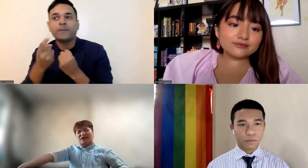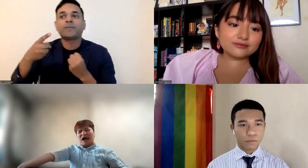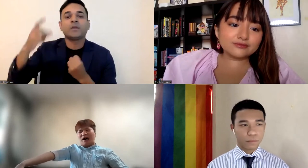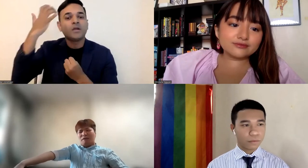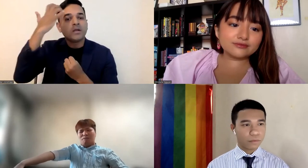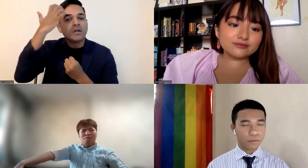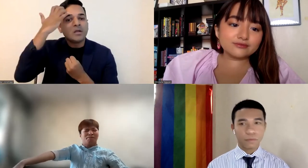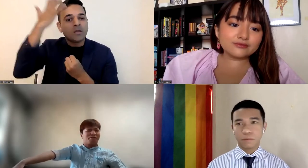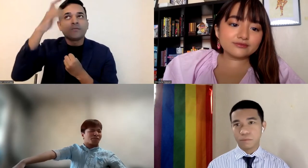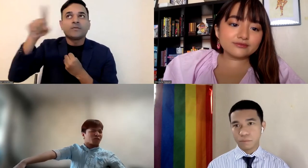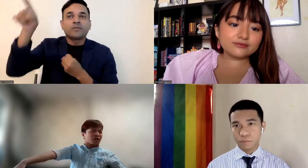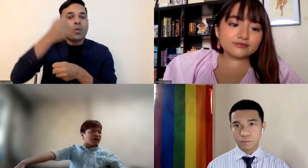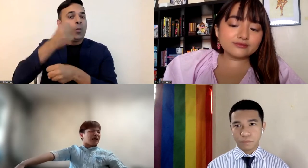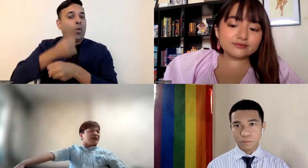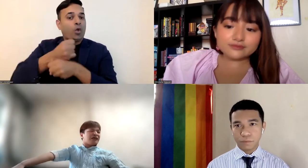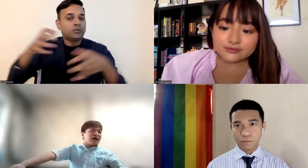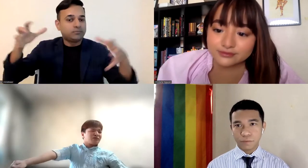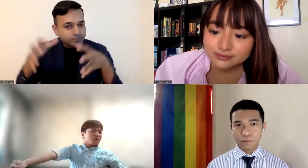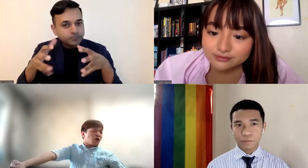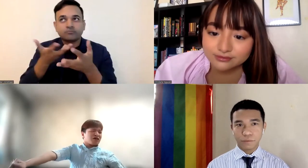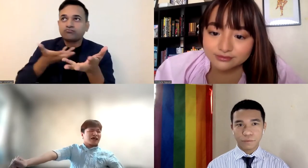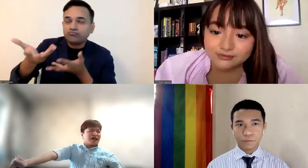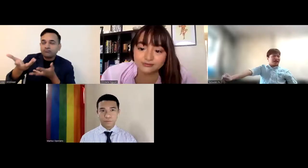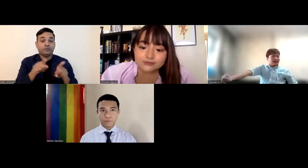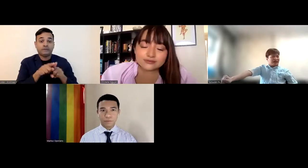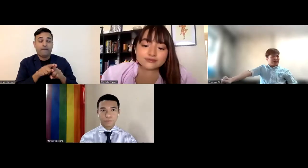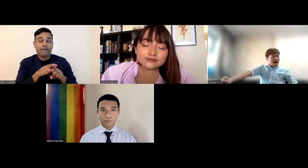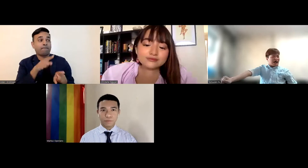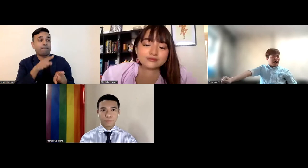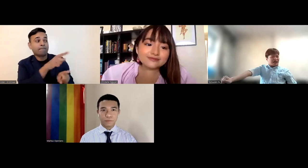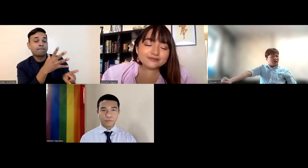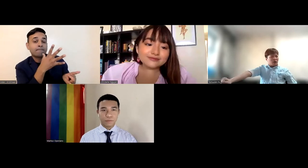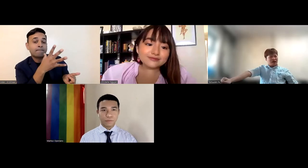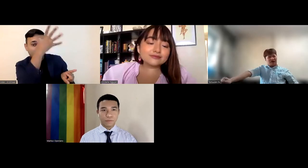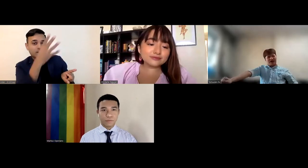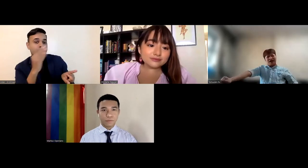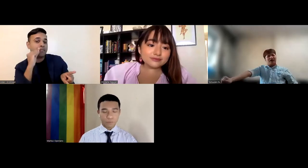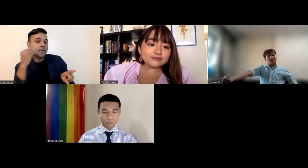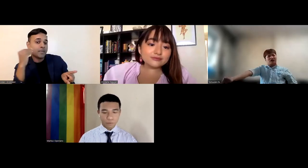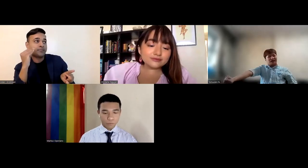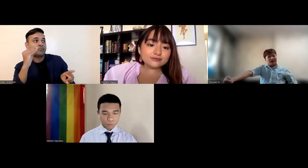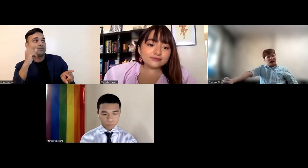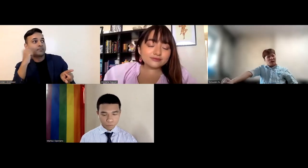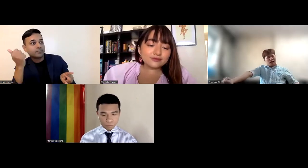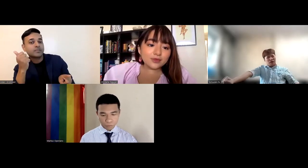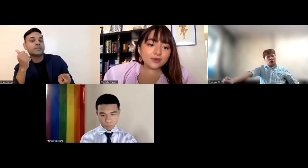conducted trainings for approximately 13,000 people.